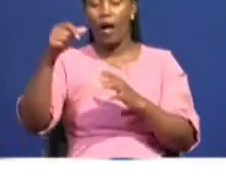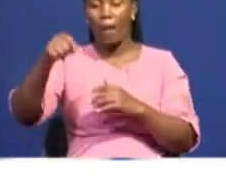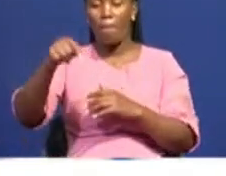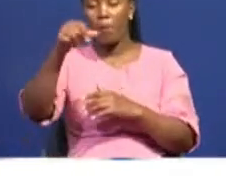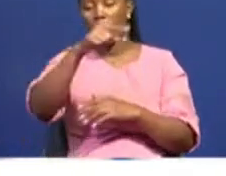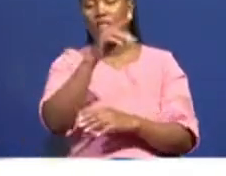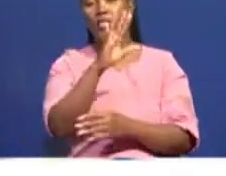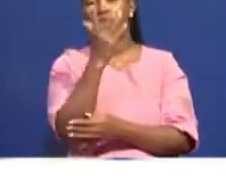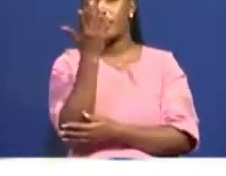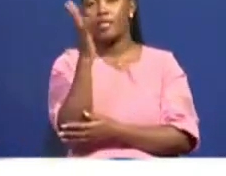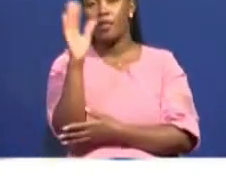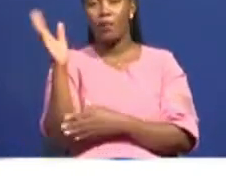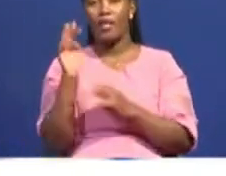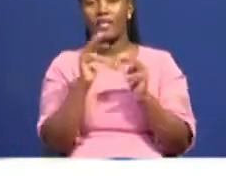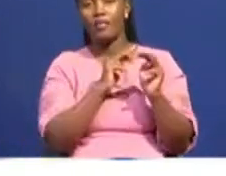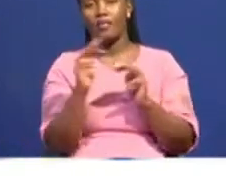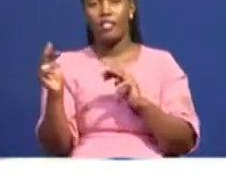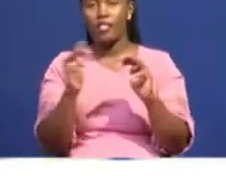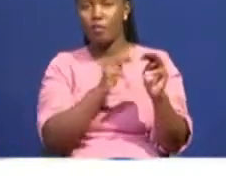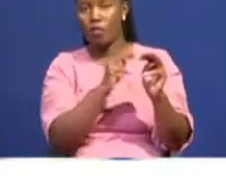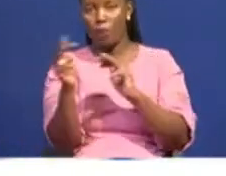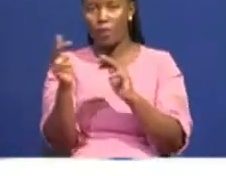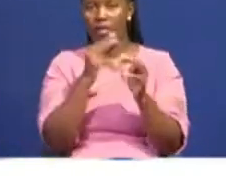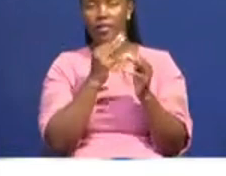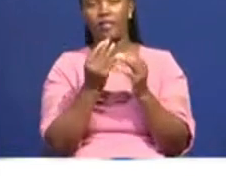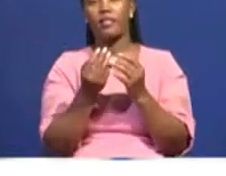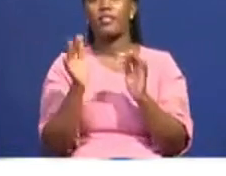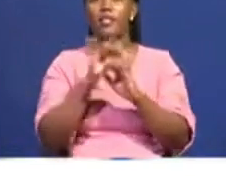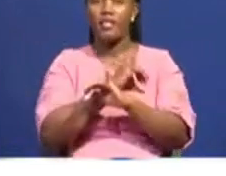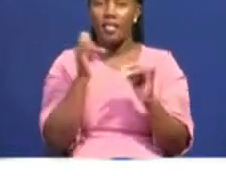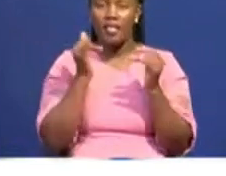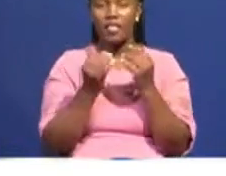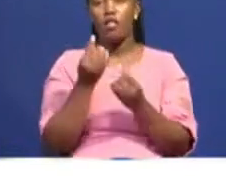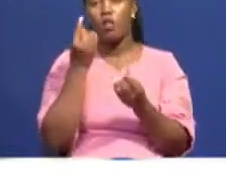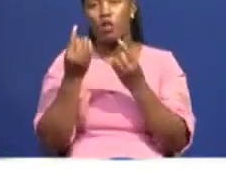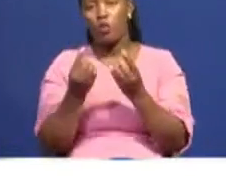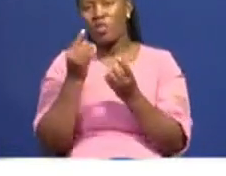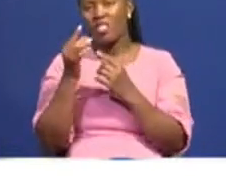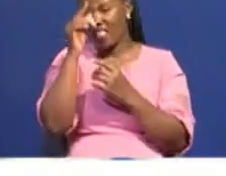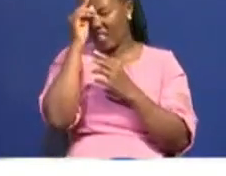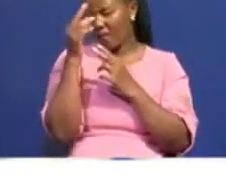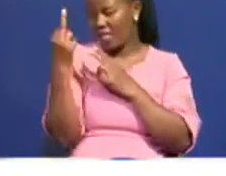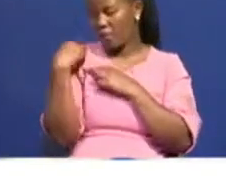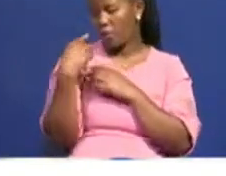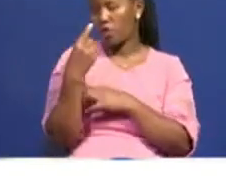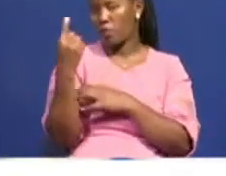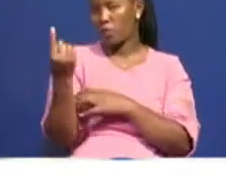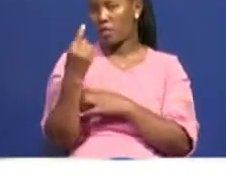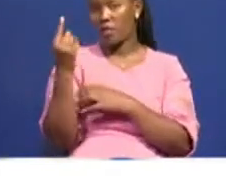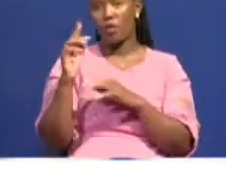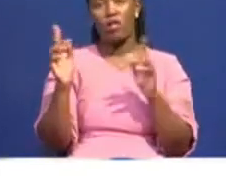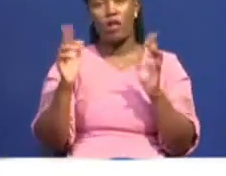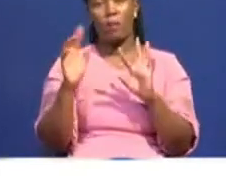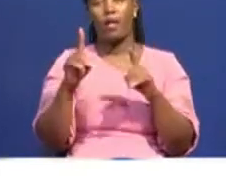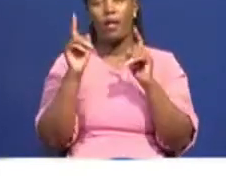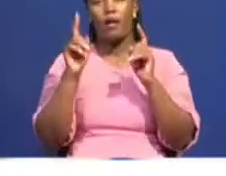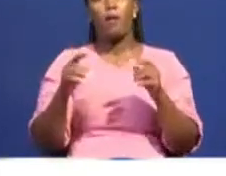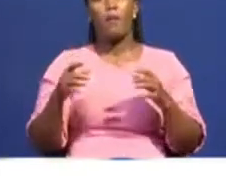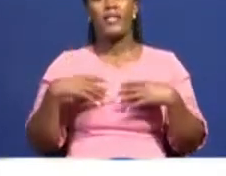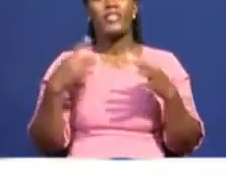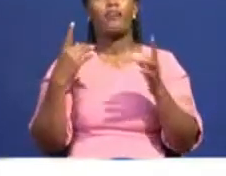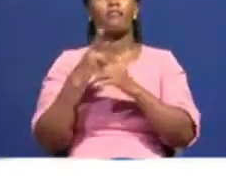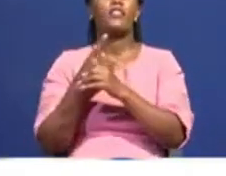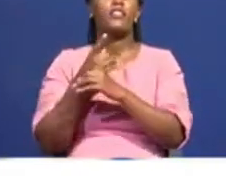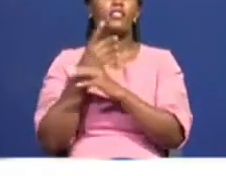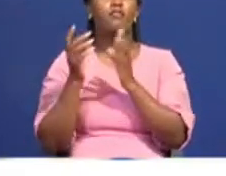clean cooking, e-mobility, all this cannot solely be left up to the government. So there's a need for multi-stakeholder involvement. And for example,